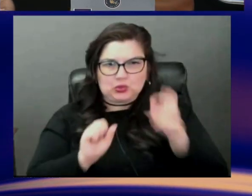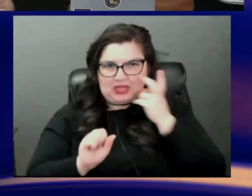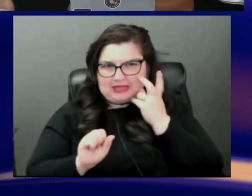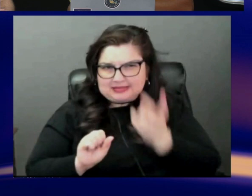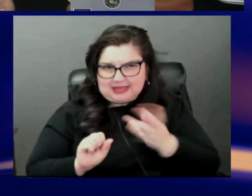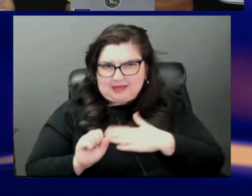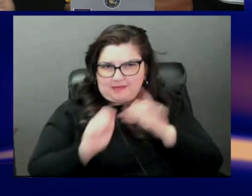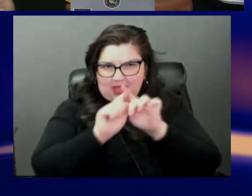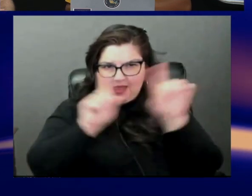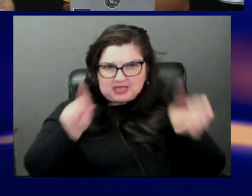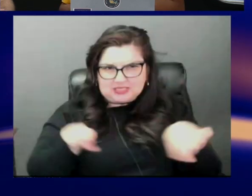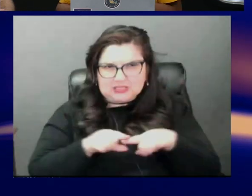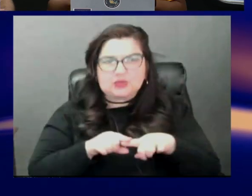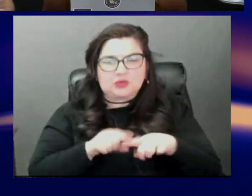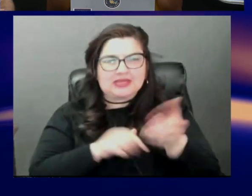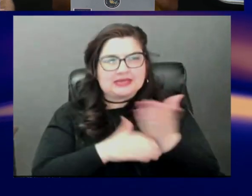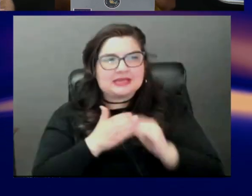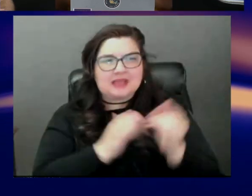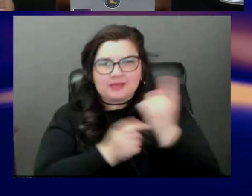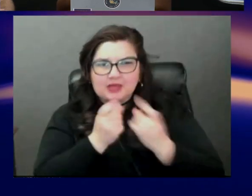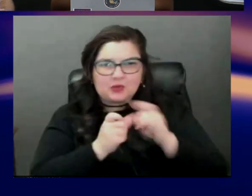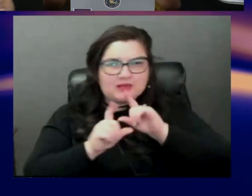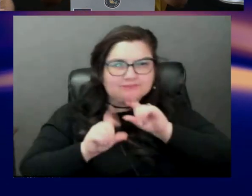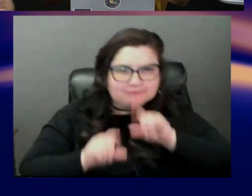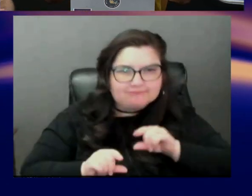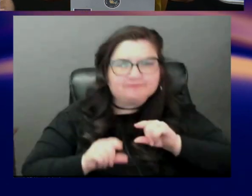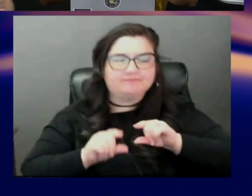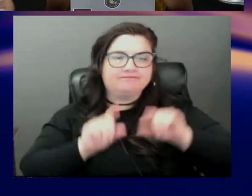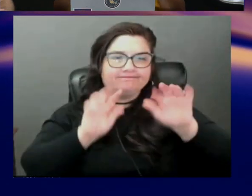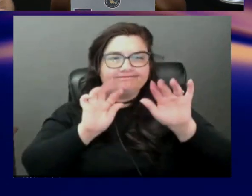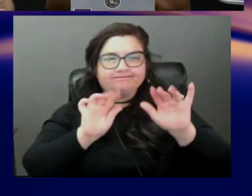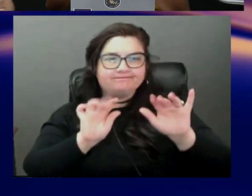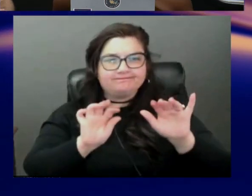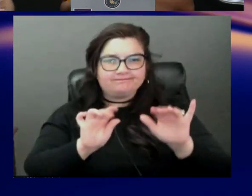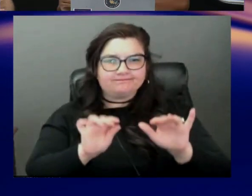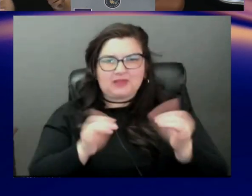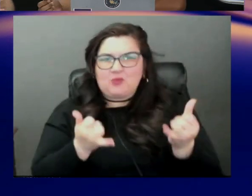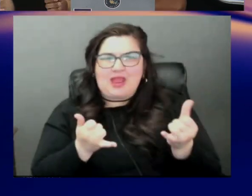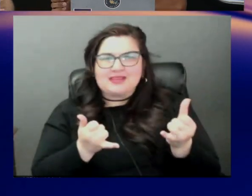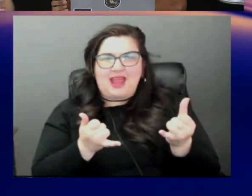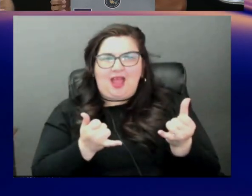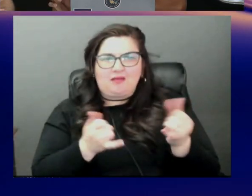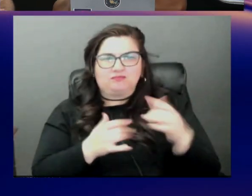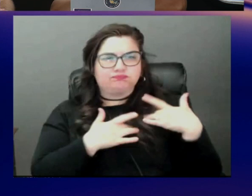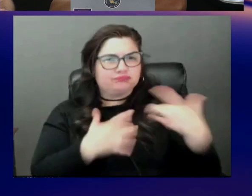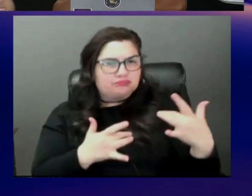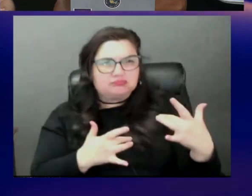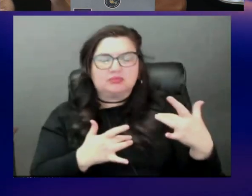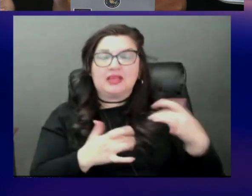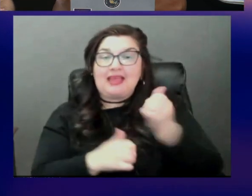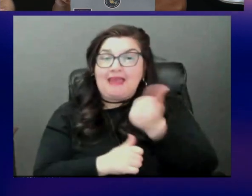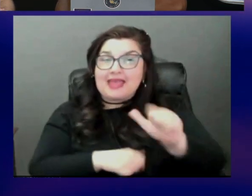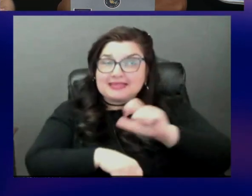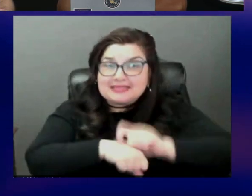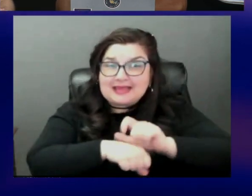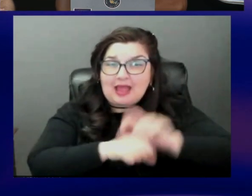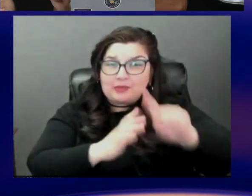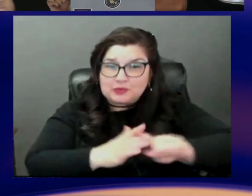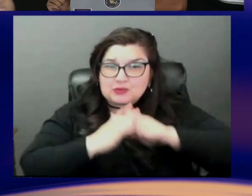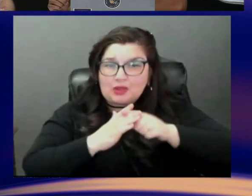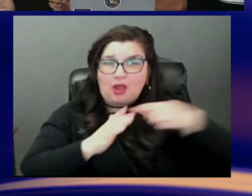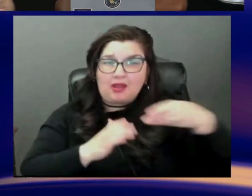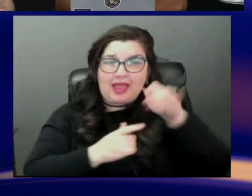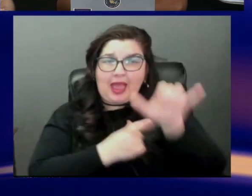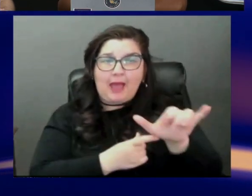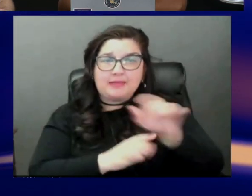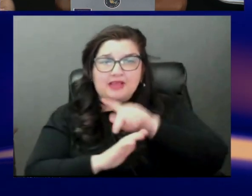of the questions that it's going to be asking. Now, at this point, it's all normal. Every time you start an Amplify project, it's always going to be the same. You're going to run with